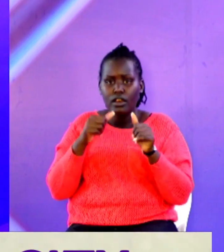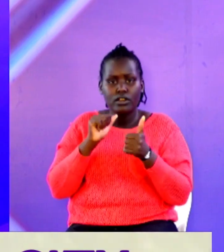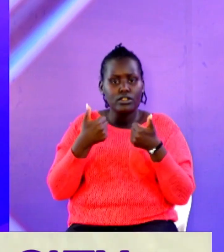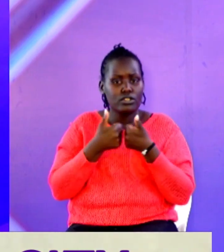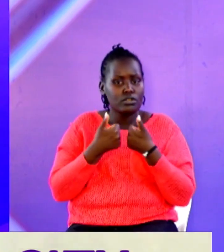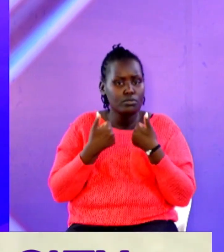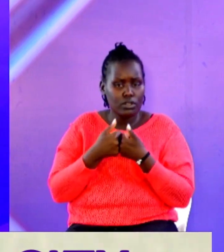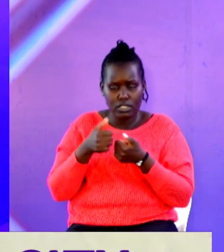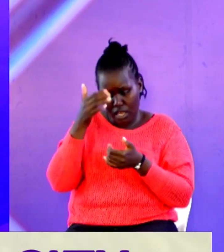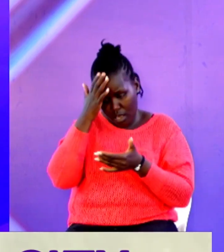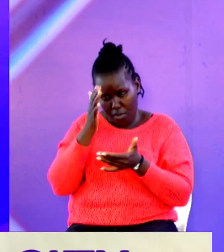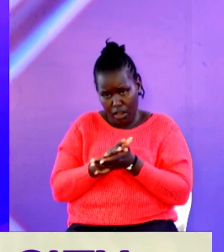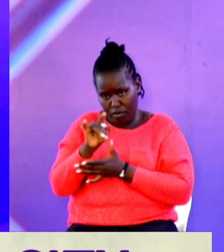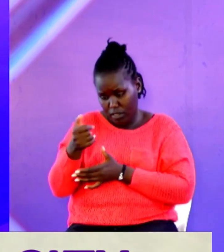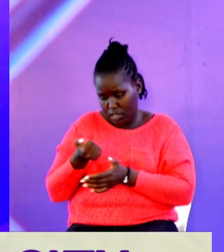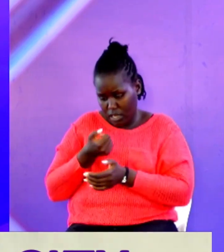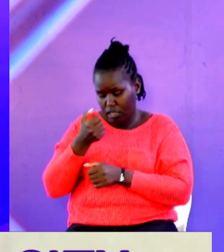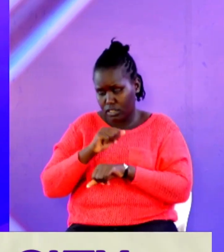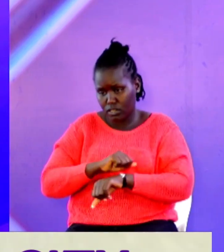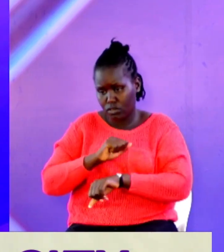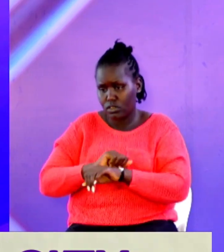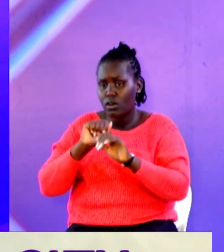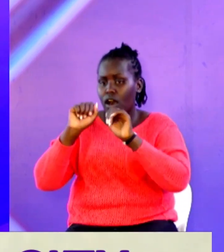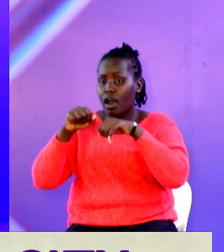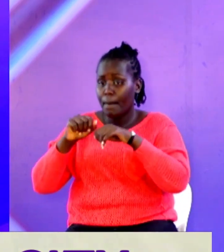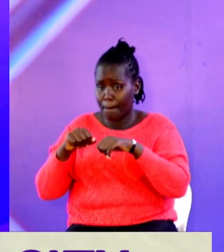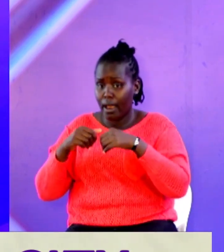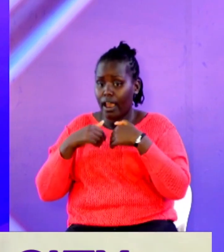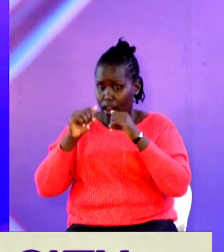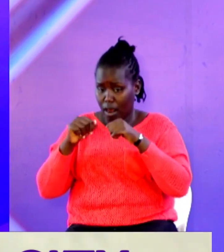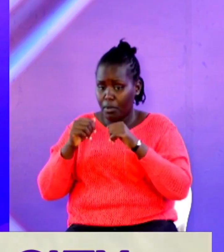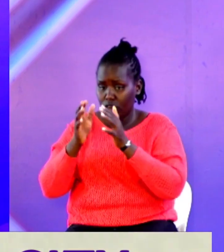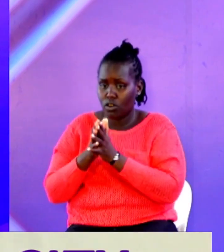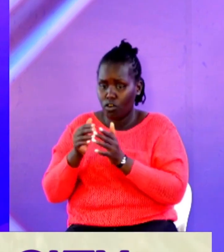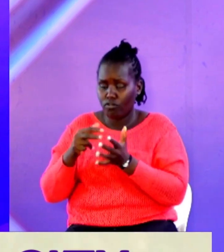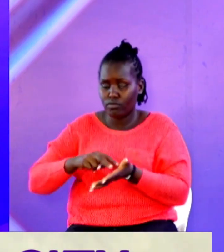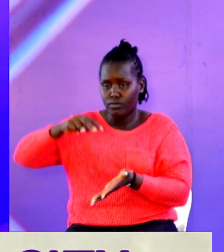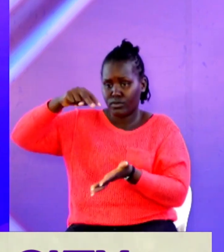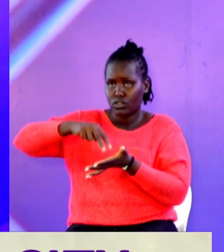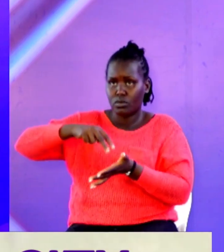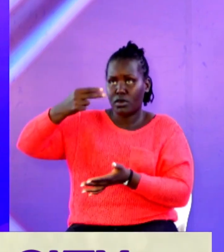believe Kasogon girls were capable of jumping higher than